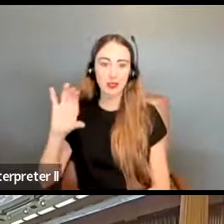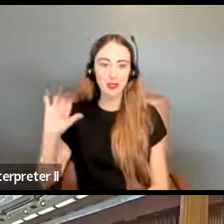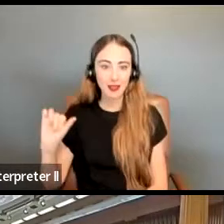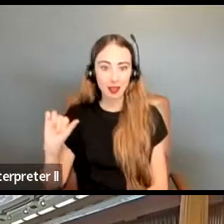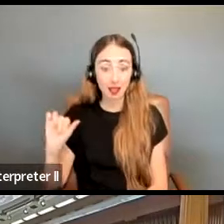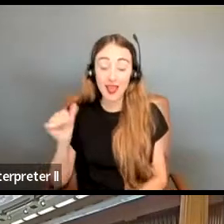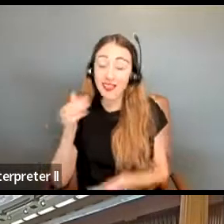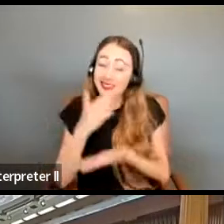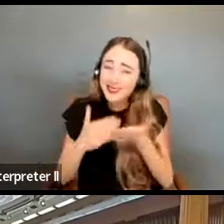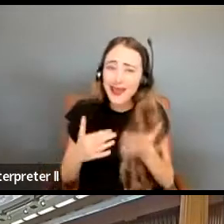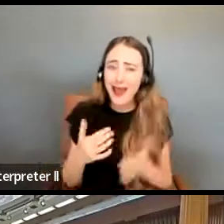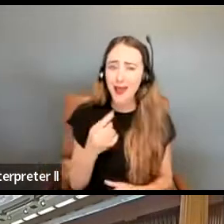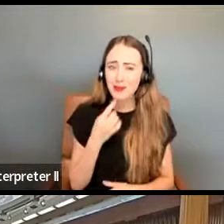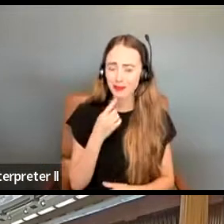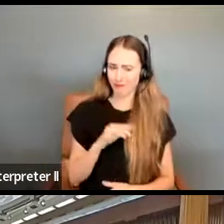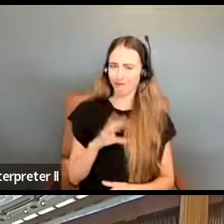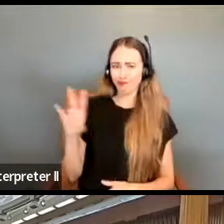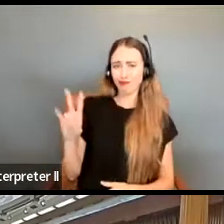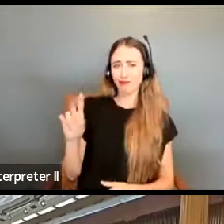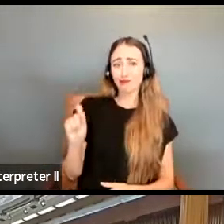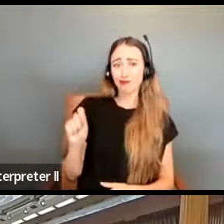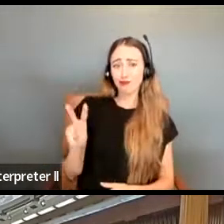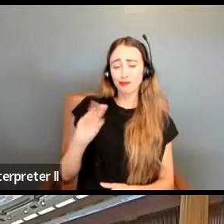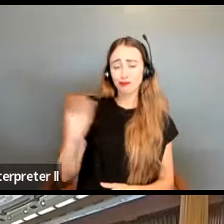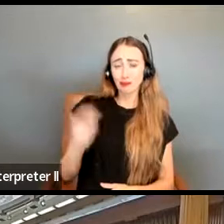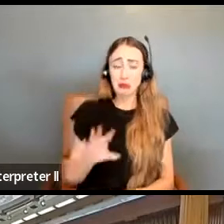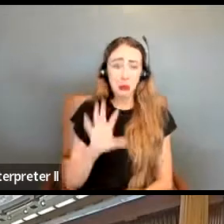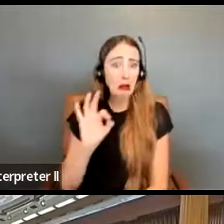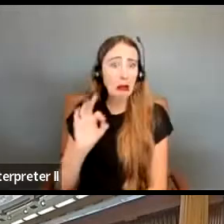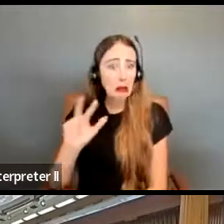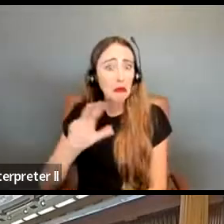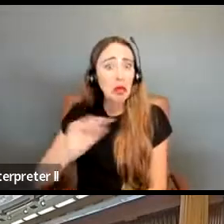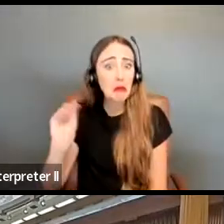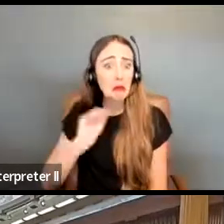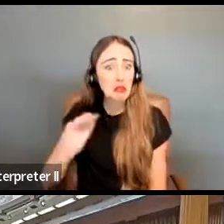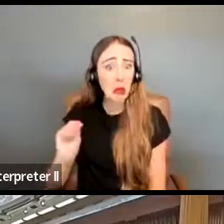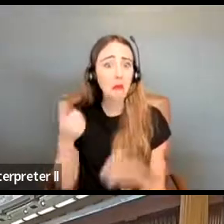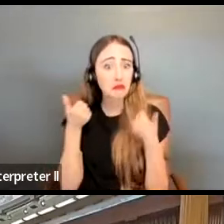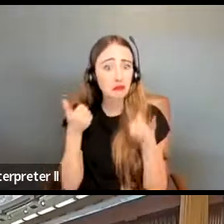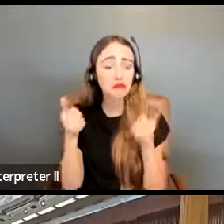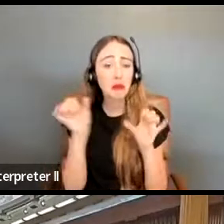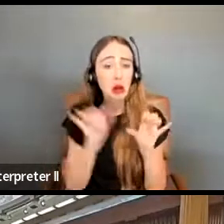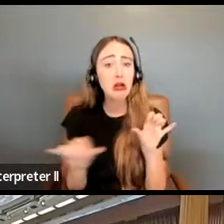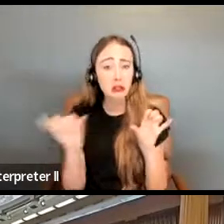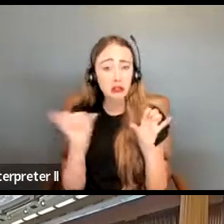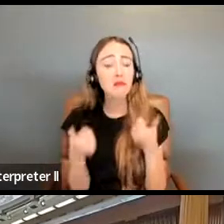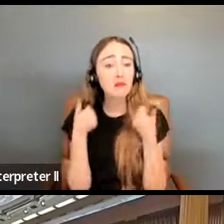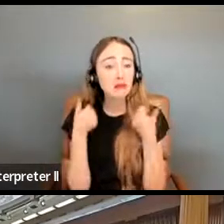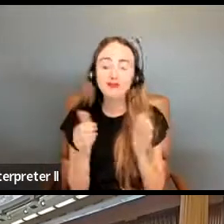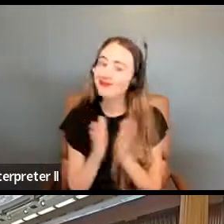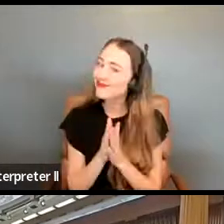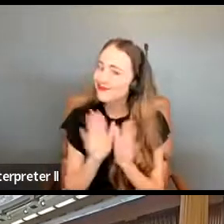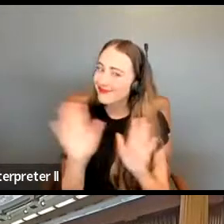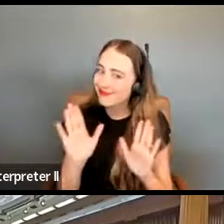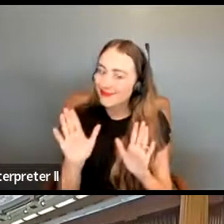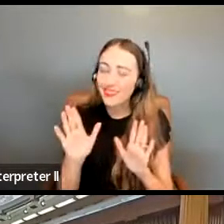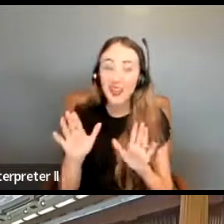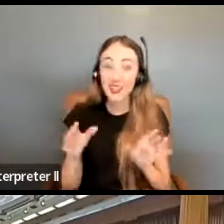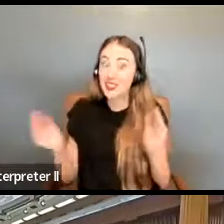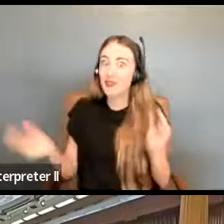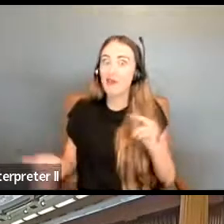some might say, well, it's only 7.2%, so the 93%, that's pretty consistent. All right, well, guess what? It's actually even more